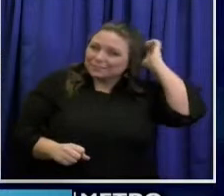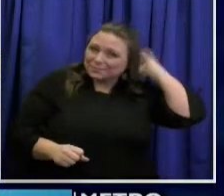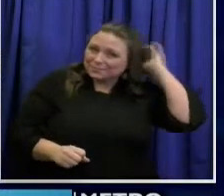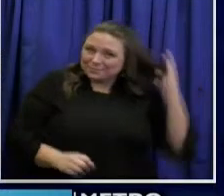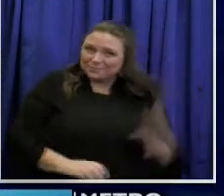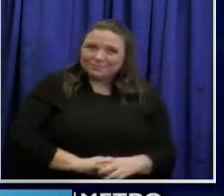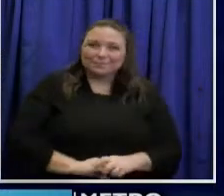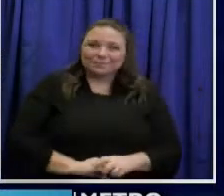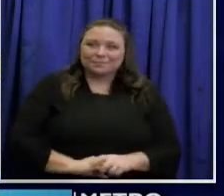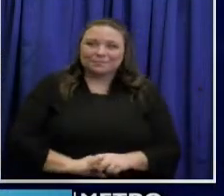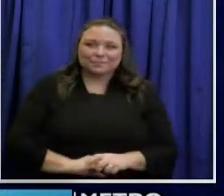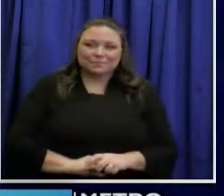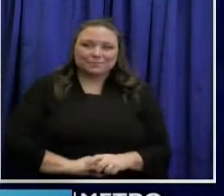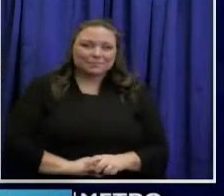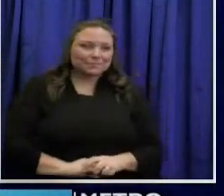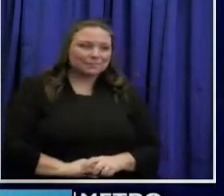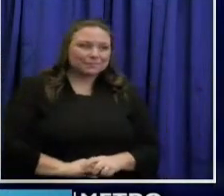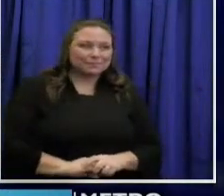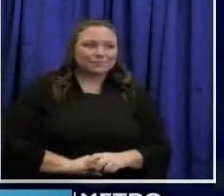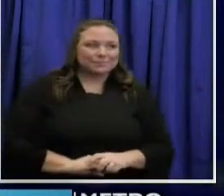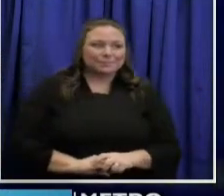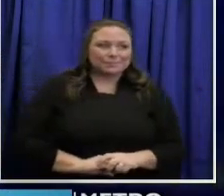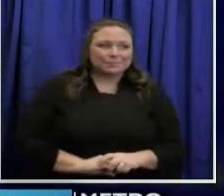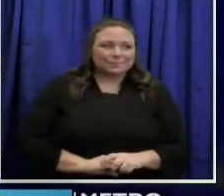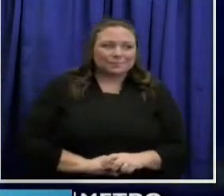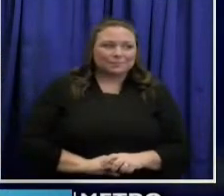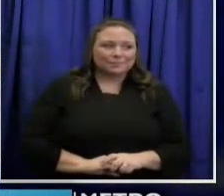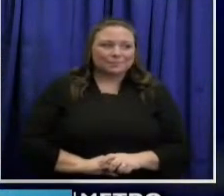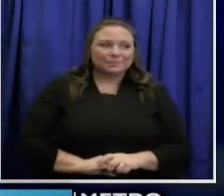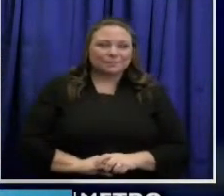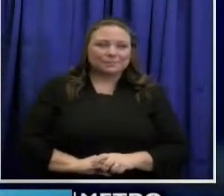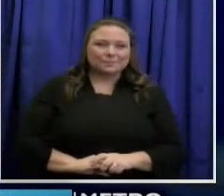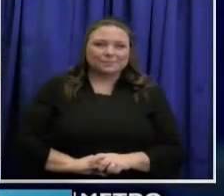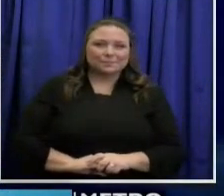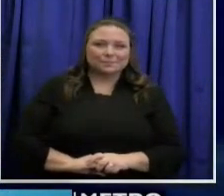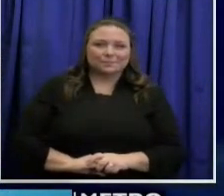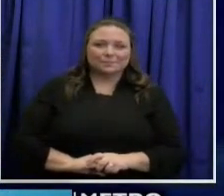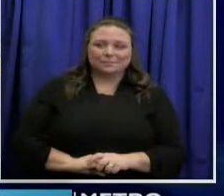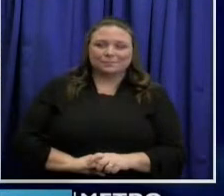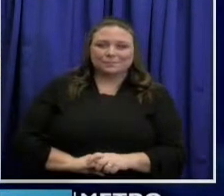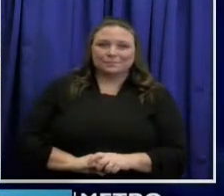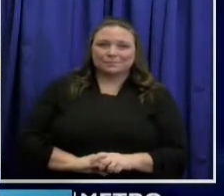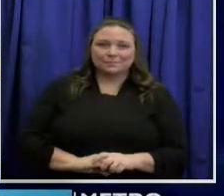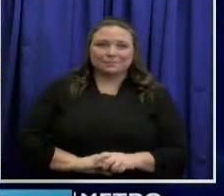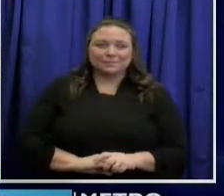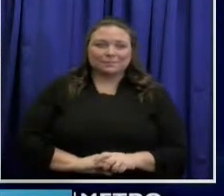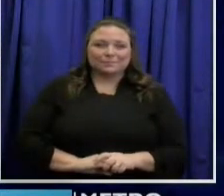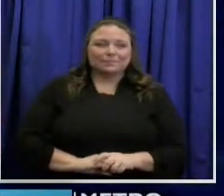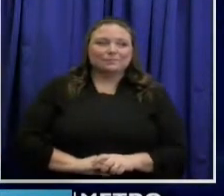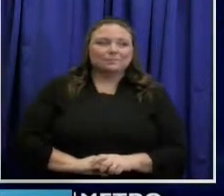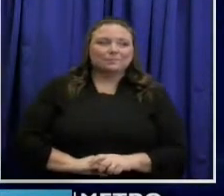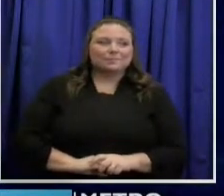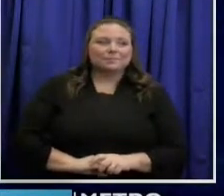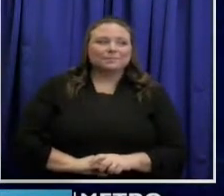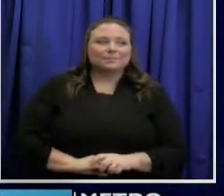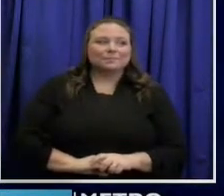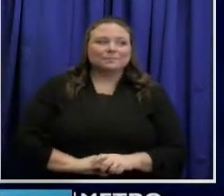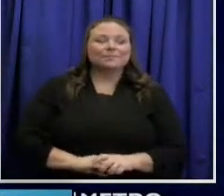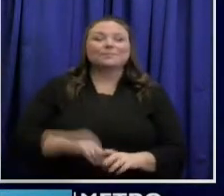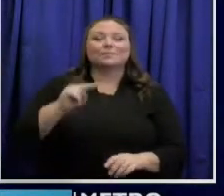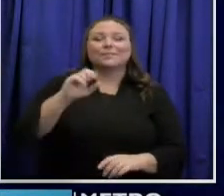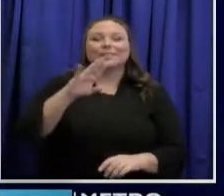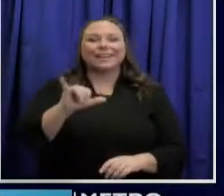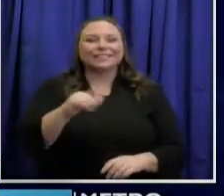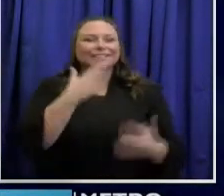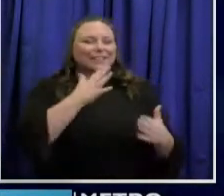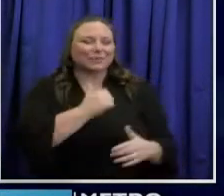Would you like to go first? You want? We can go to. Okay, you want me to go first? Nancy, thank